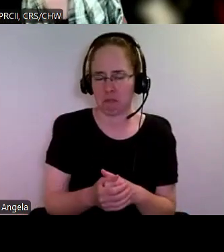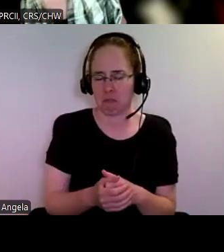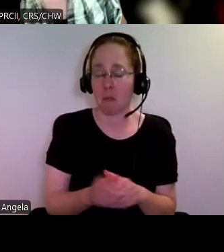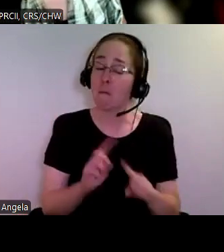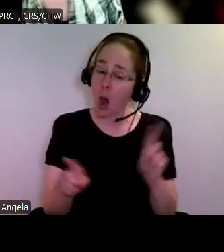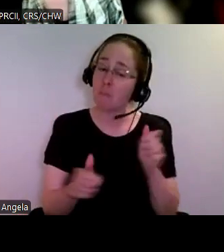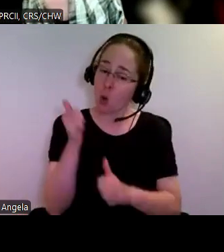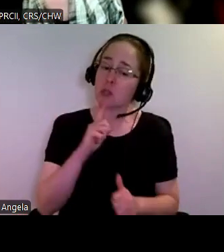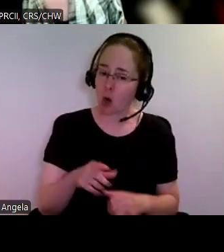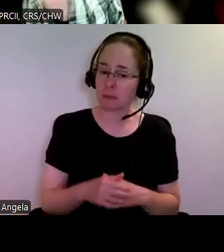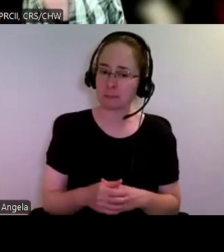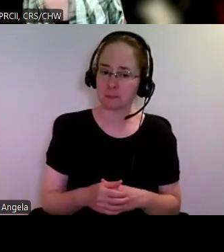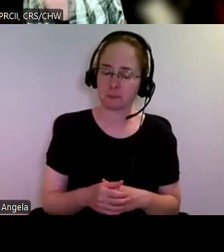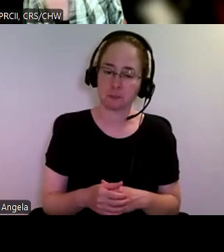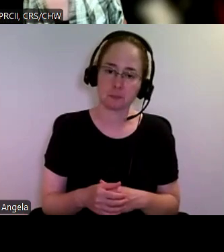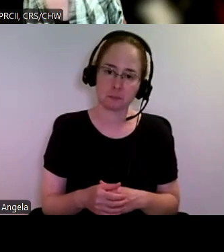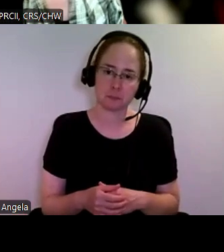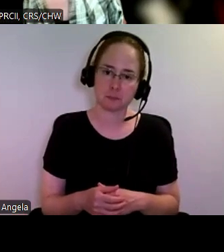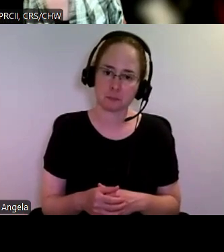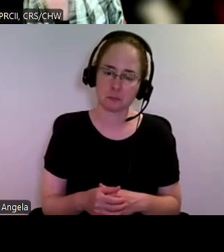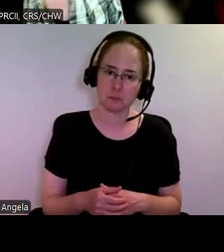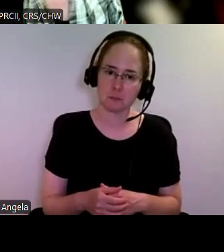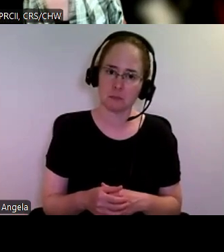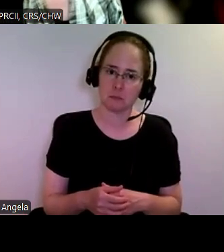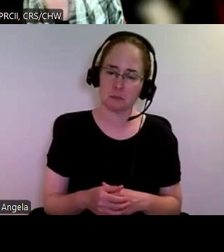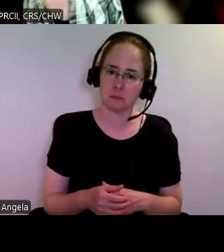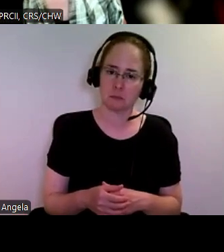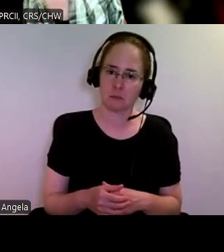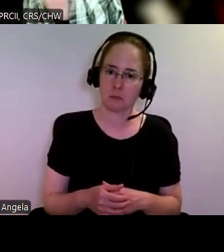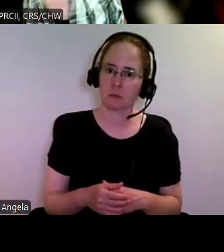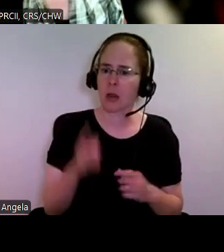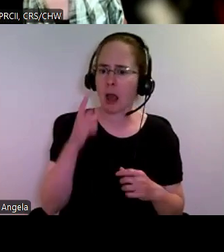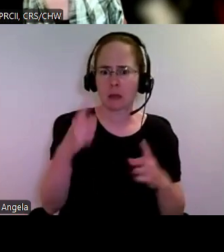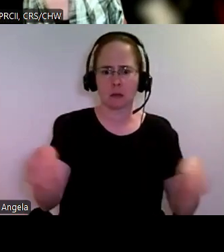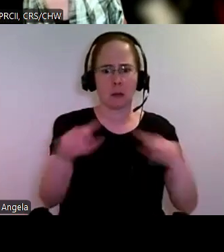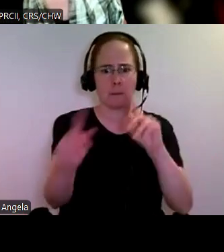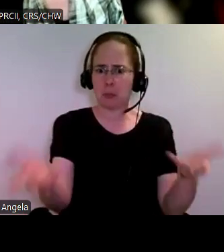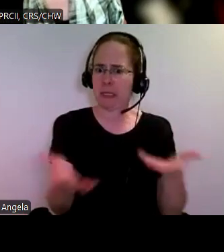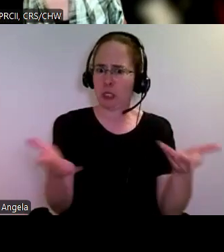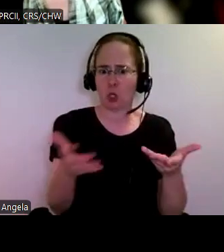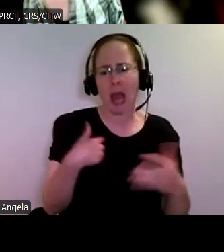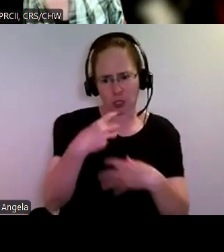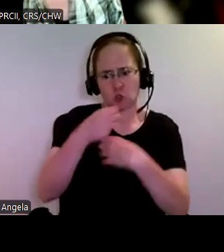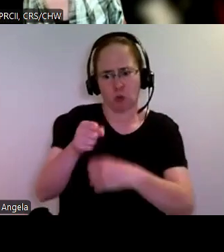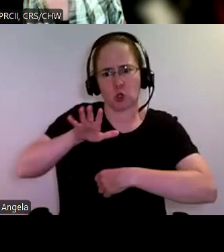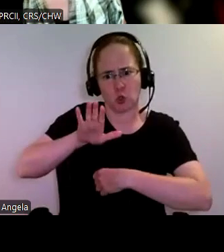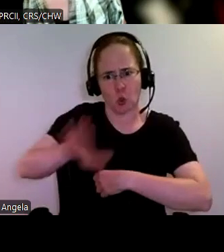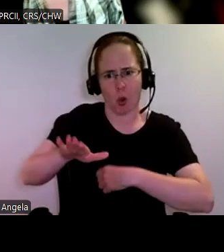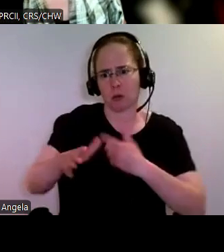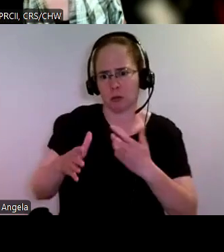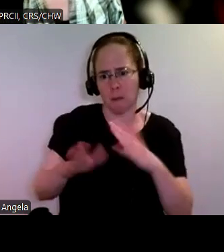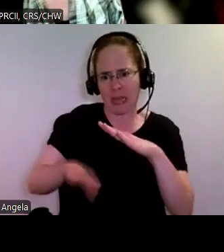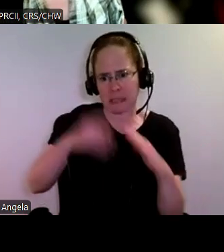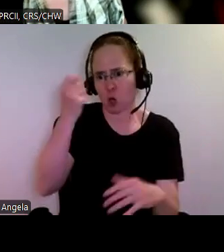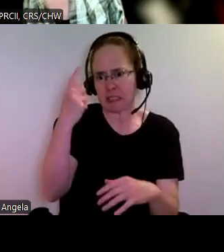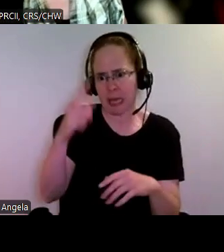say the majority. I think of anybody on this call or other people I know, I would trust your sort of baseline understanding